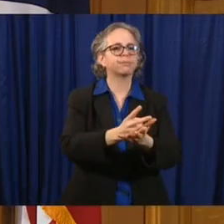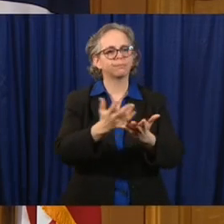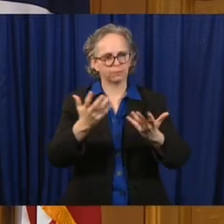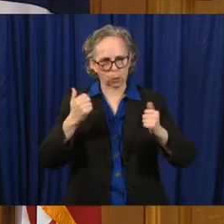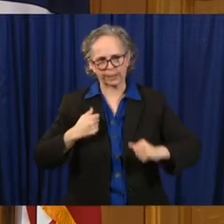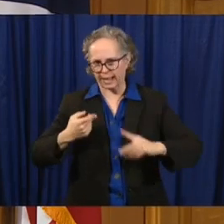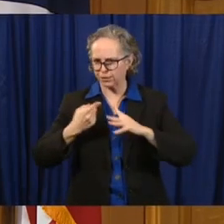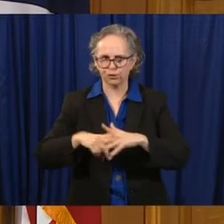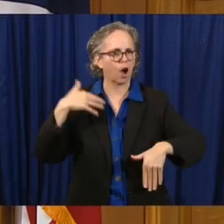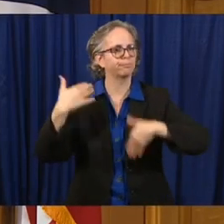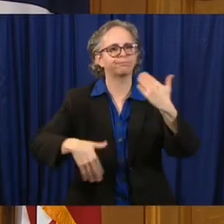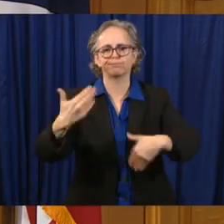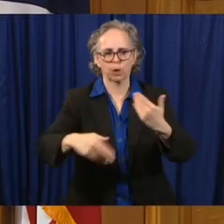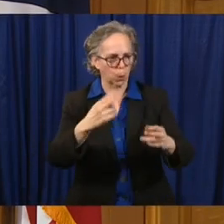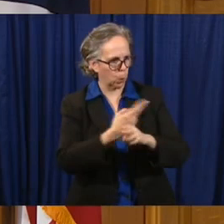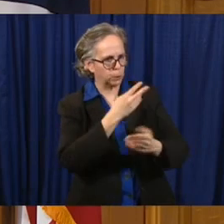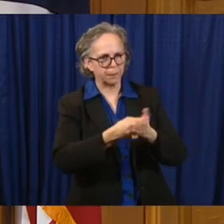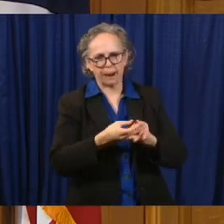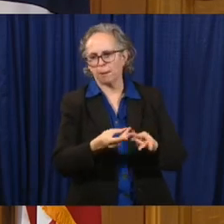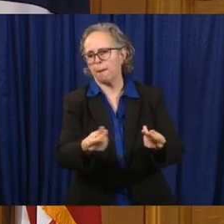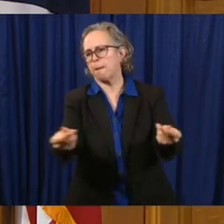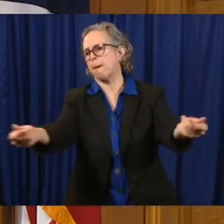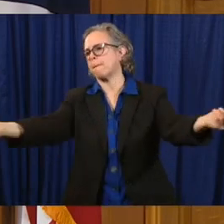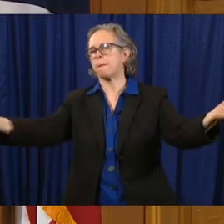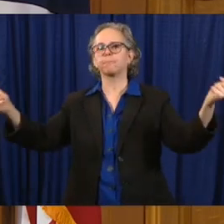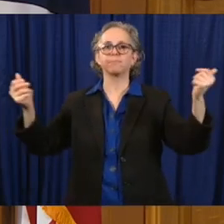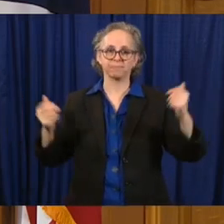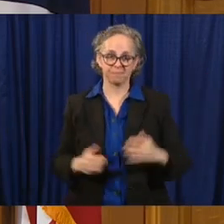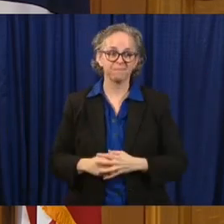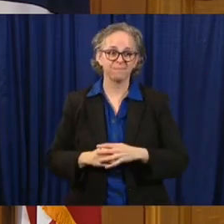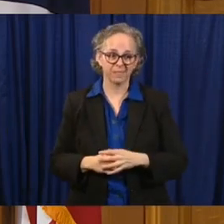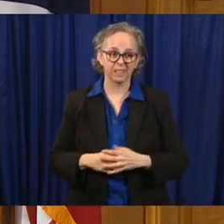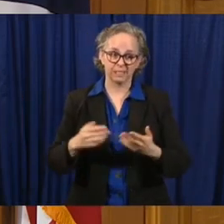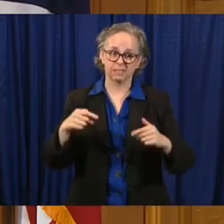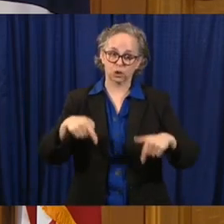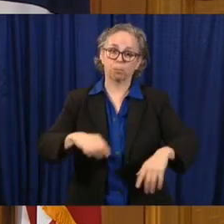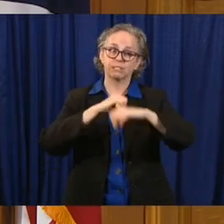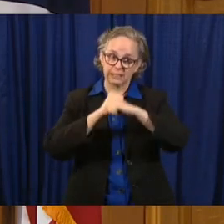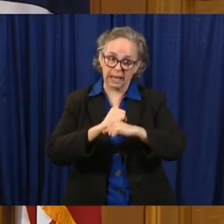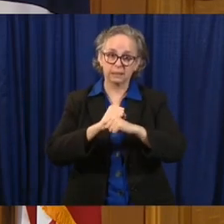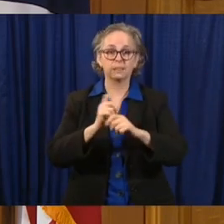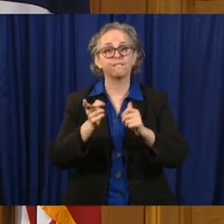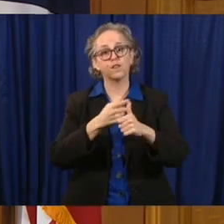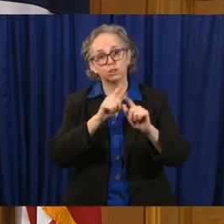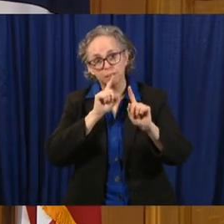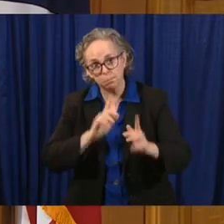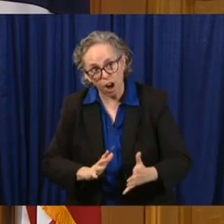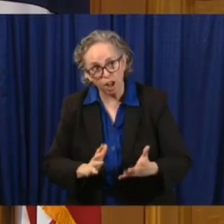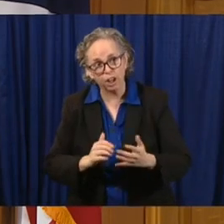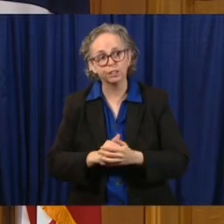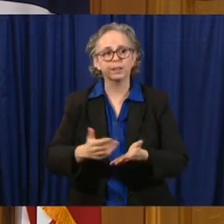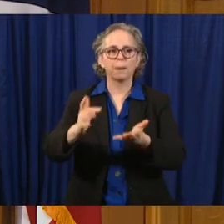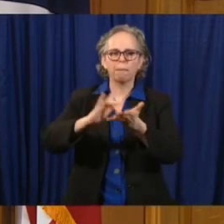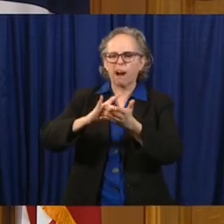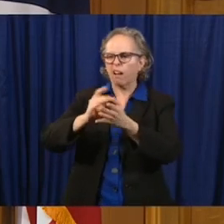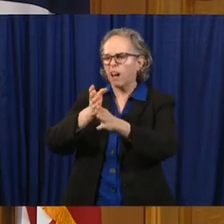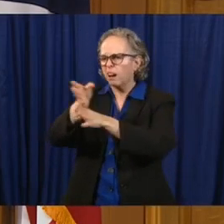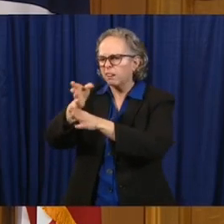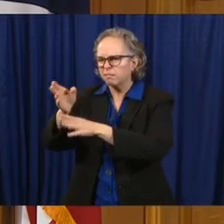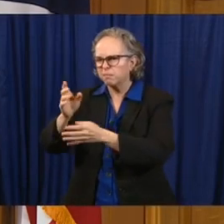that we need to do in Ohio to protect our first responders, our medical personnel, and the